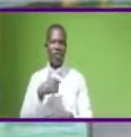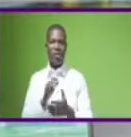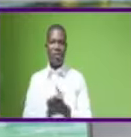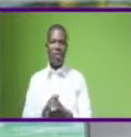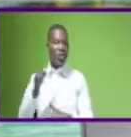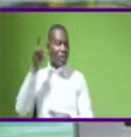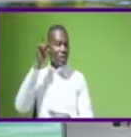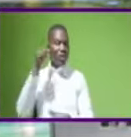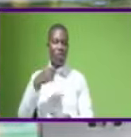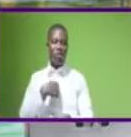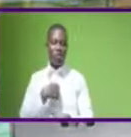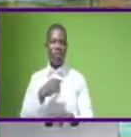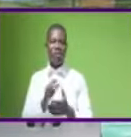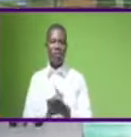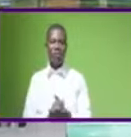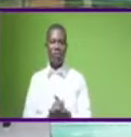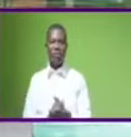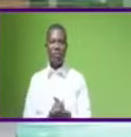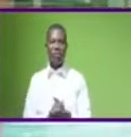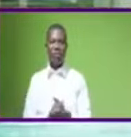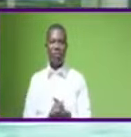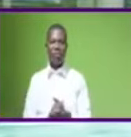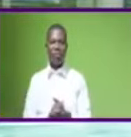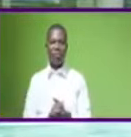me. Listen to me.